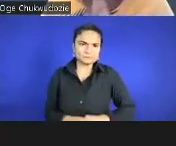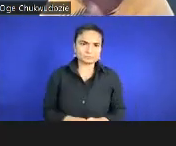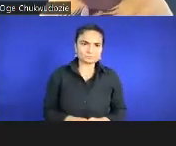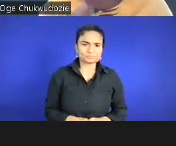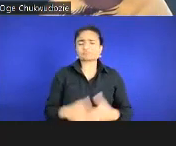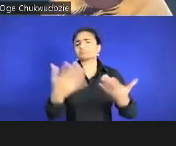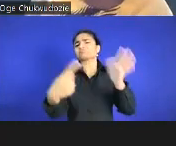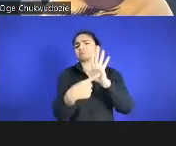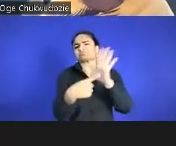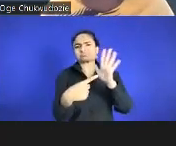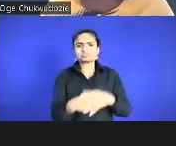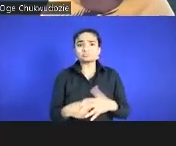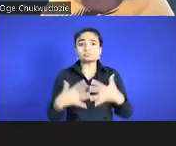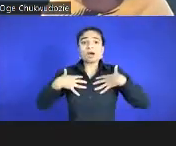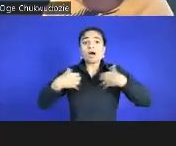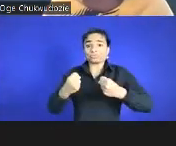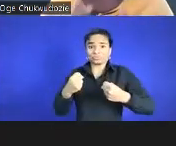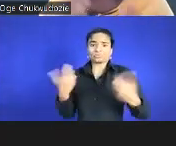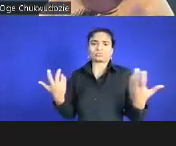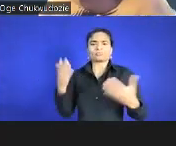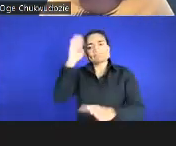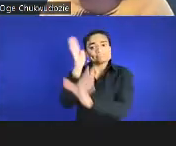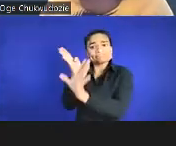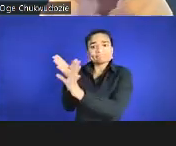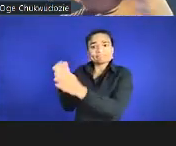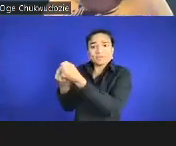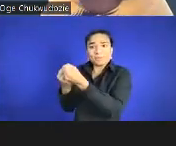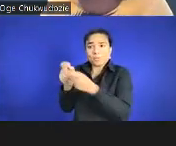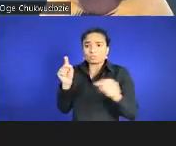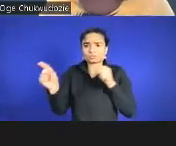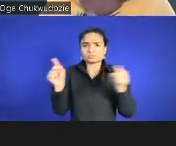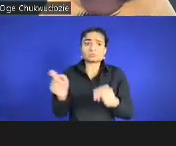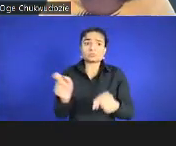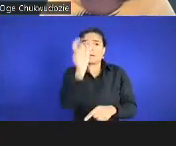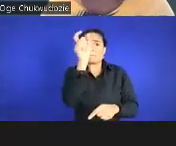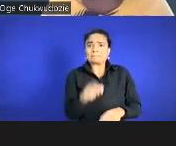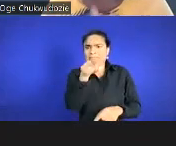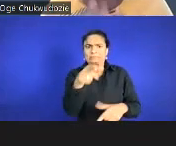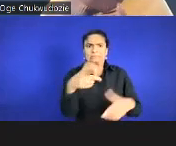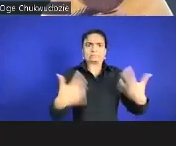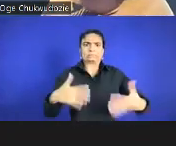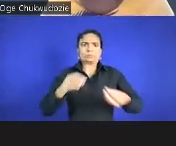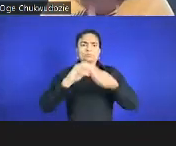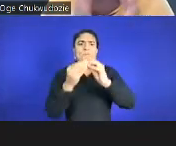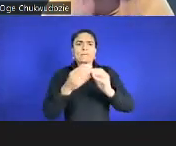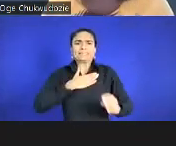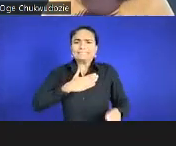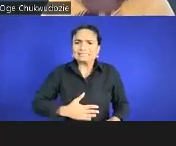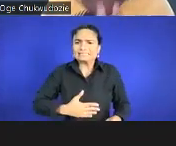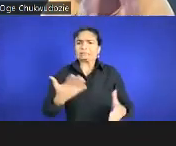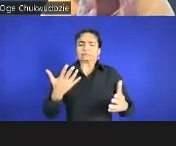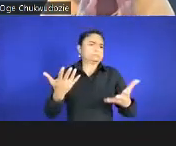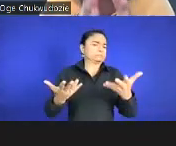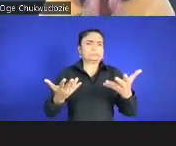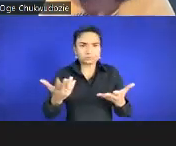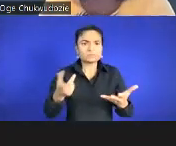there are also other needed support services that like education or some other forms of support that might be needed. It's important